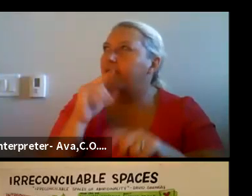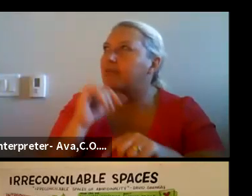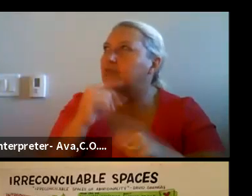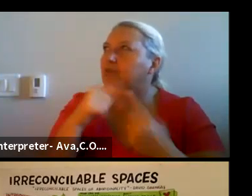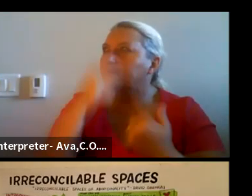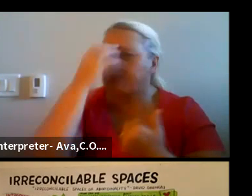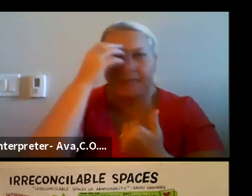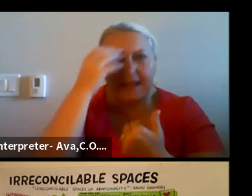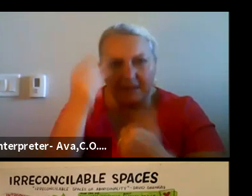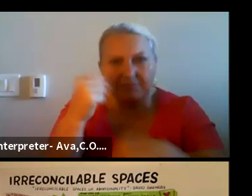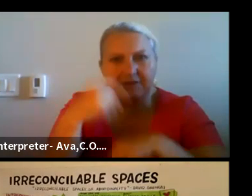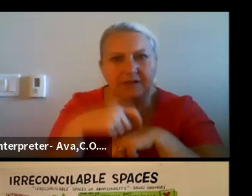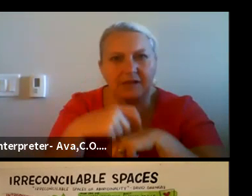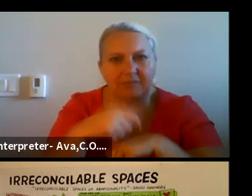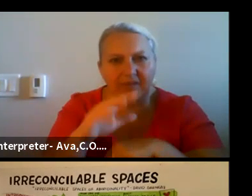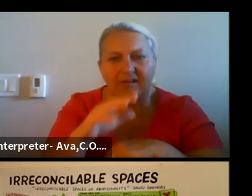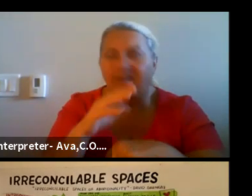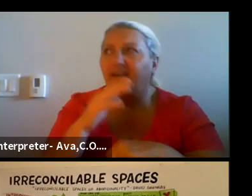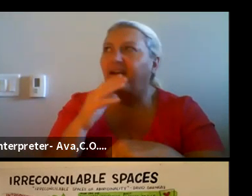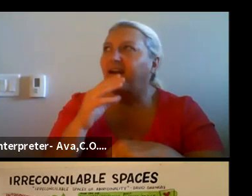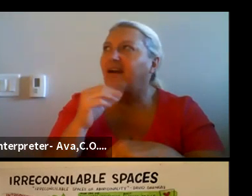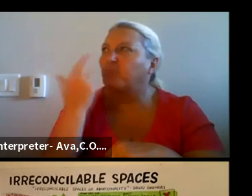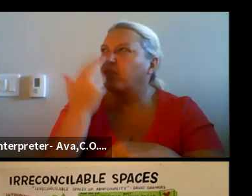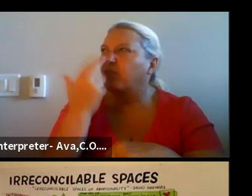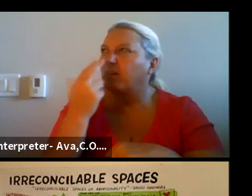a lot of my storying time.